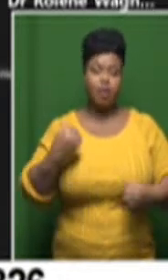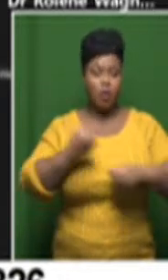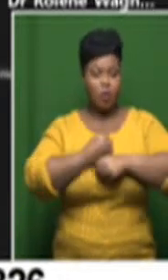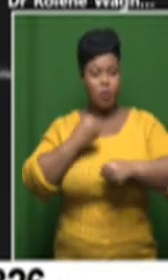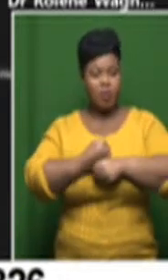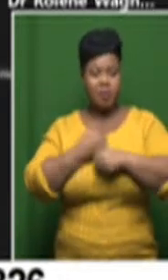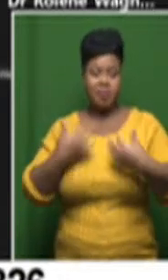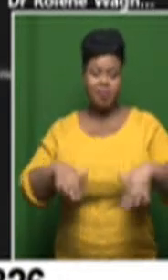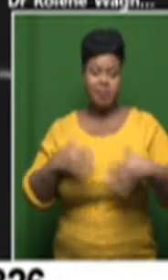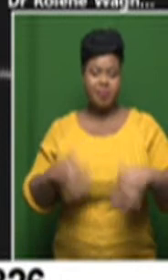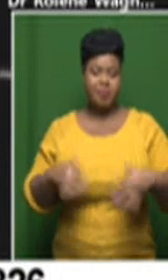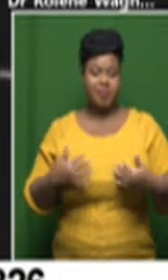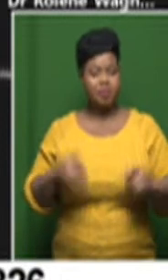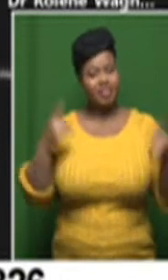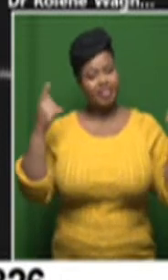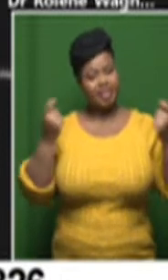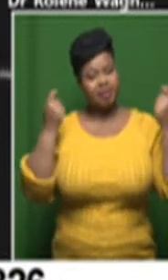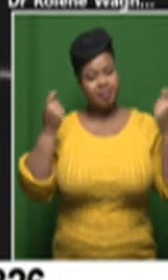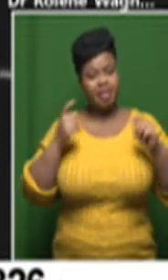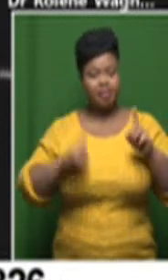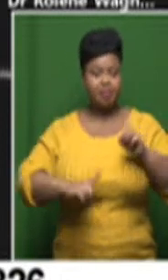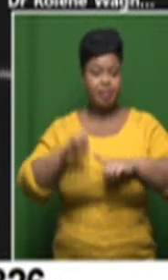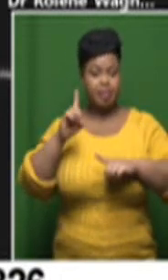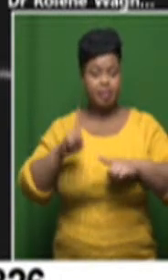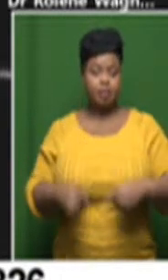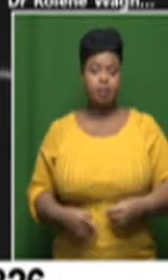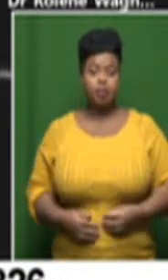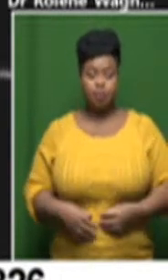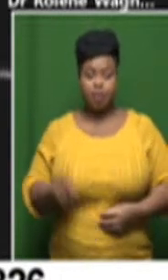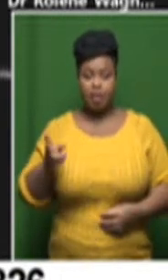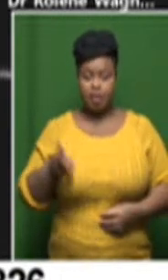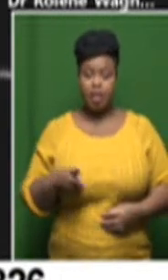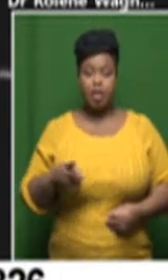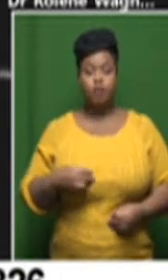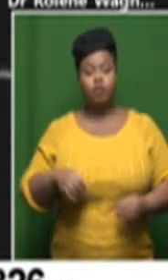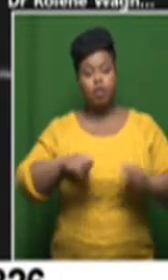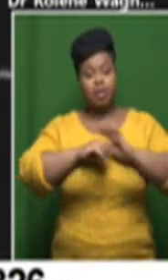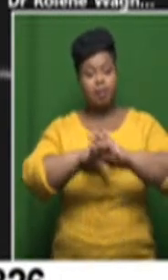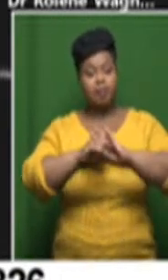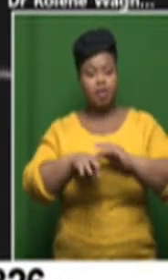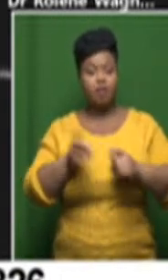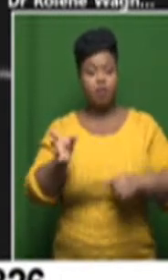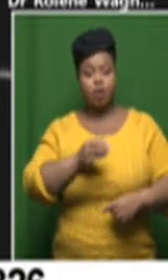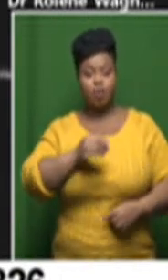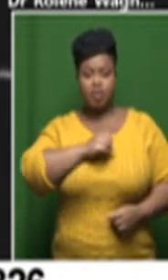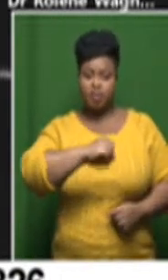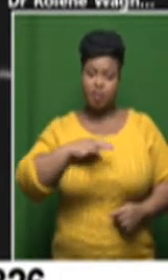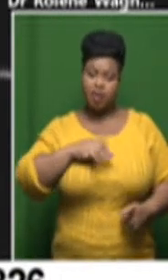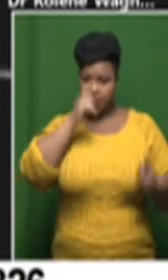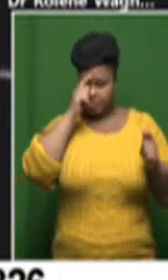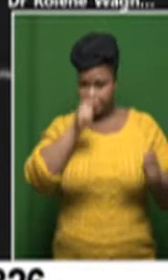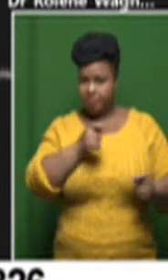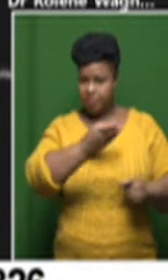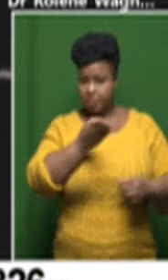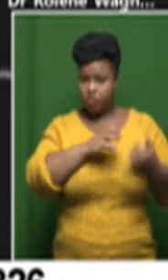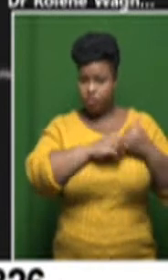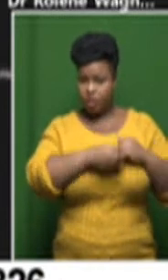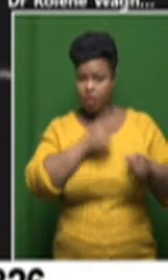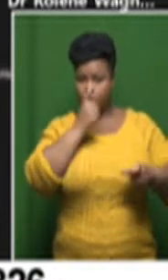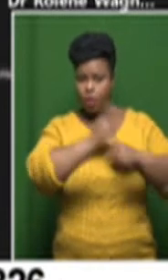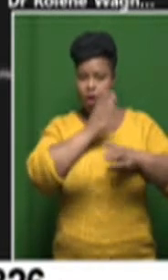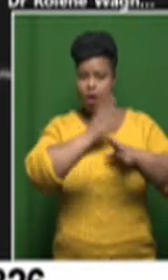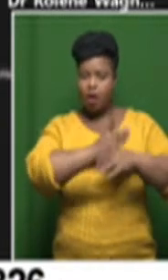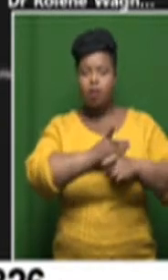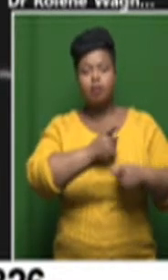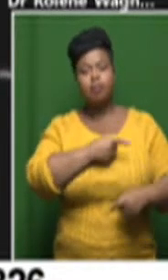in celebrating the successes. She not only wrote a media statement for our staff to recognize all of their efforts and to celebrate